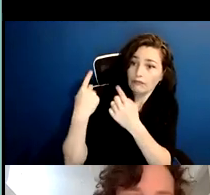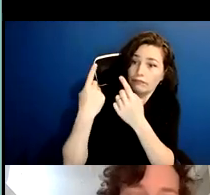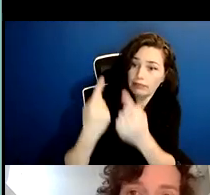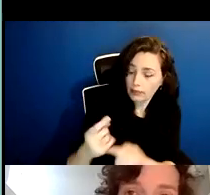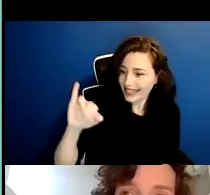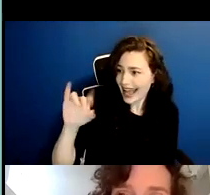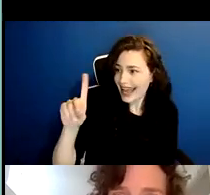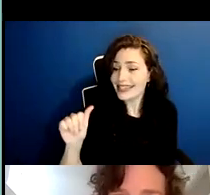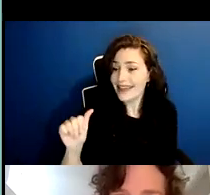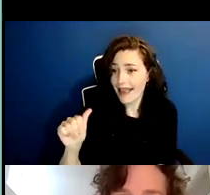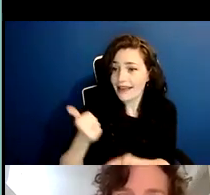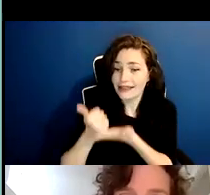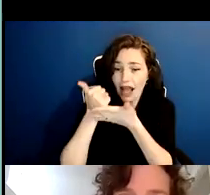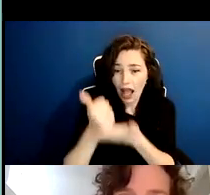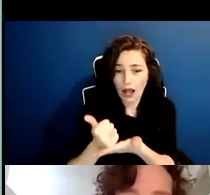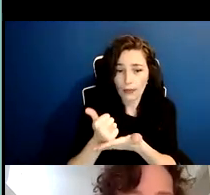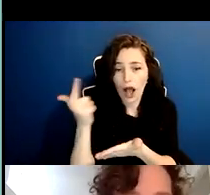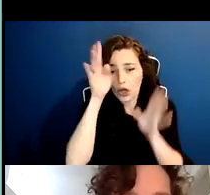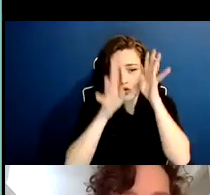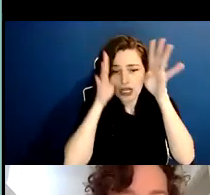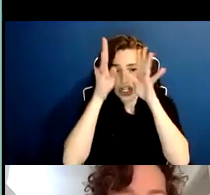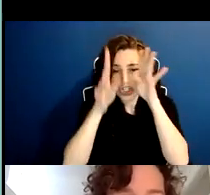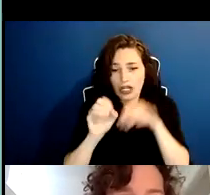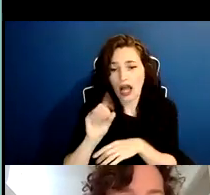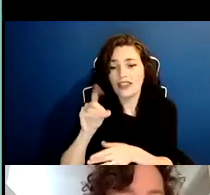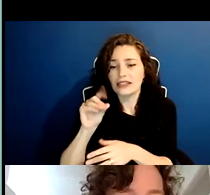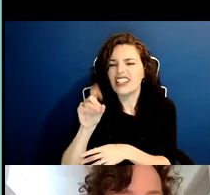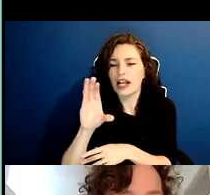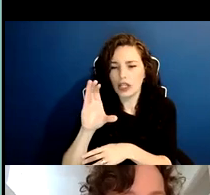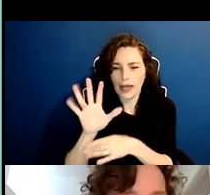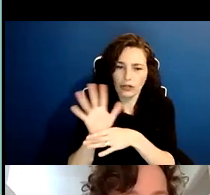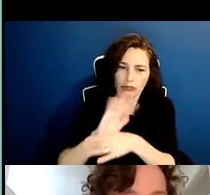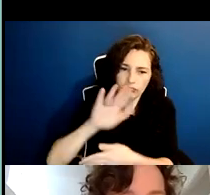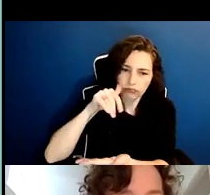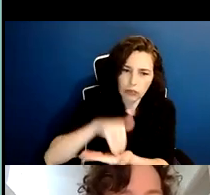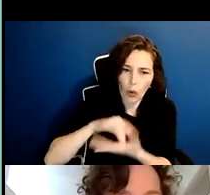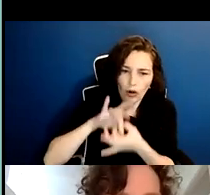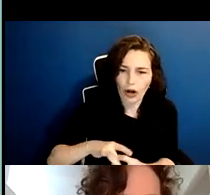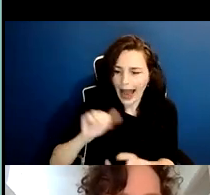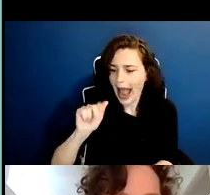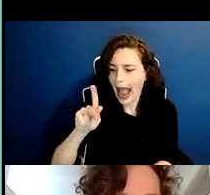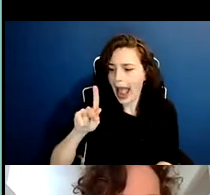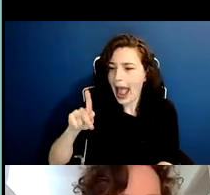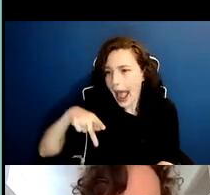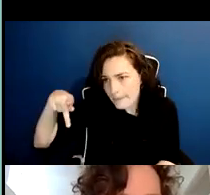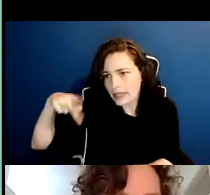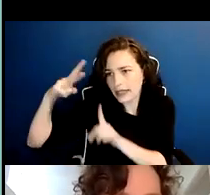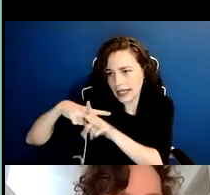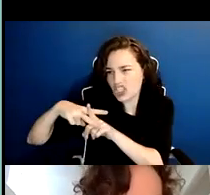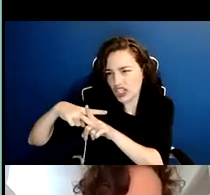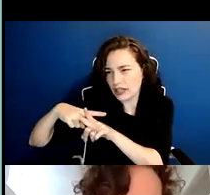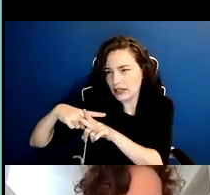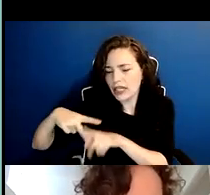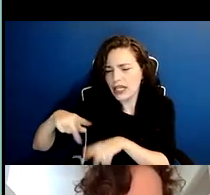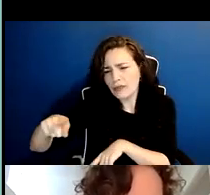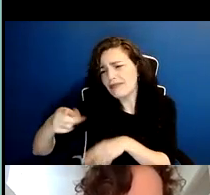helped in the creation of the Documentary Core application. If you've ever applied to a grant, you've probably heard, at